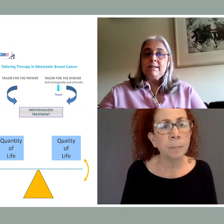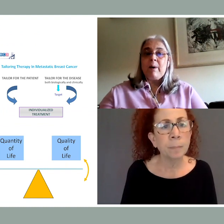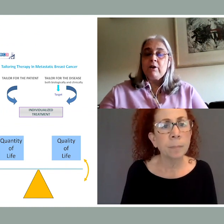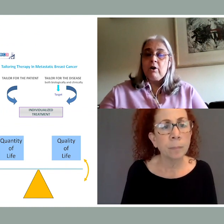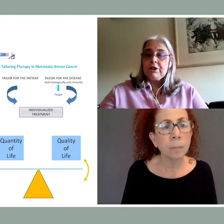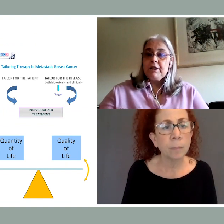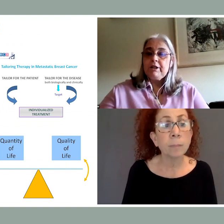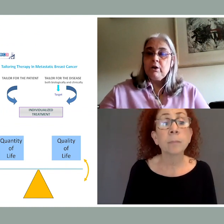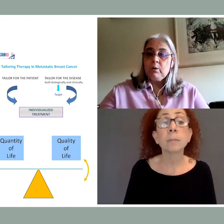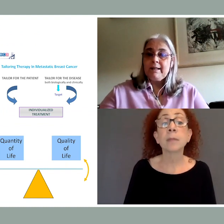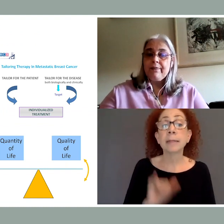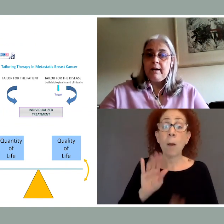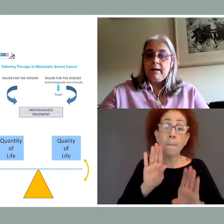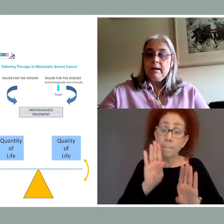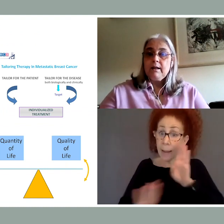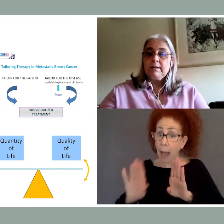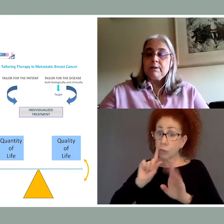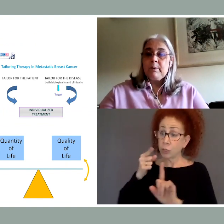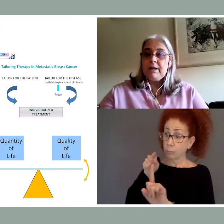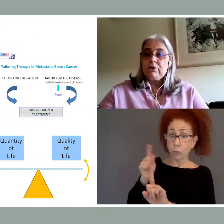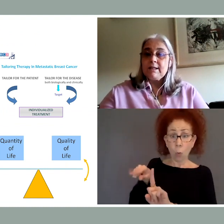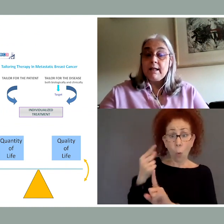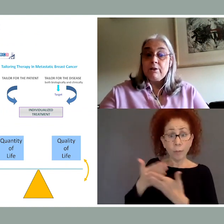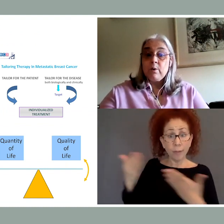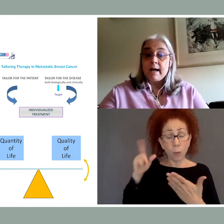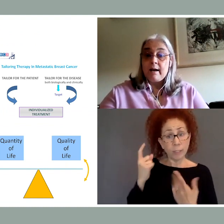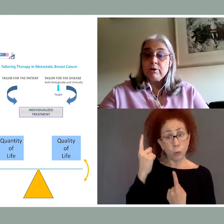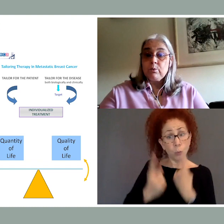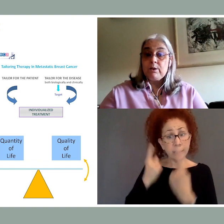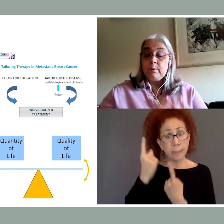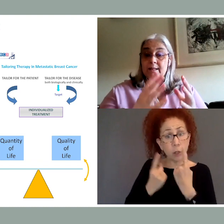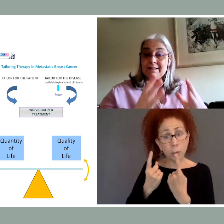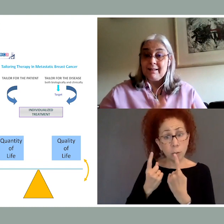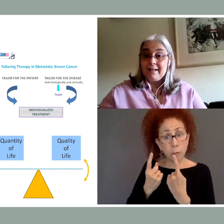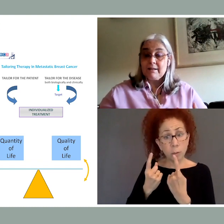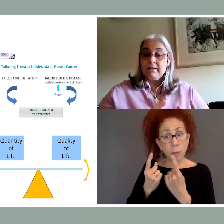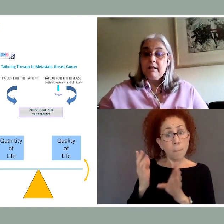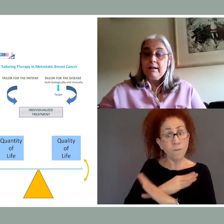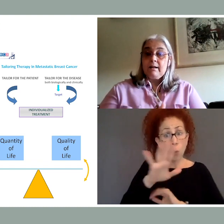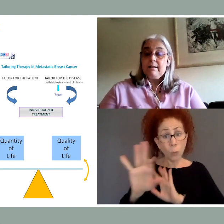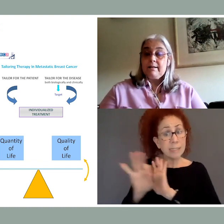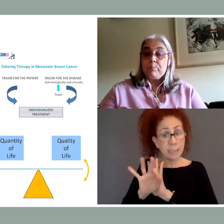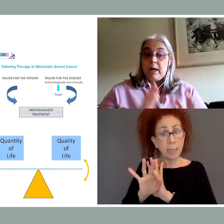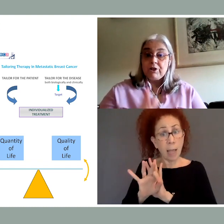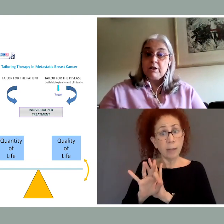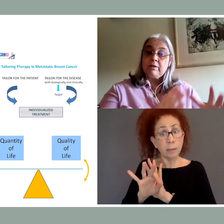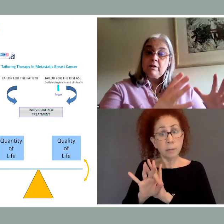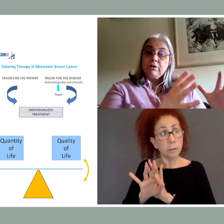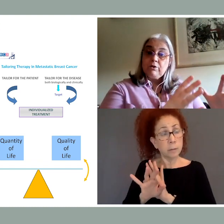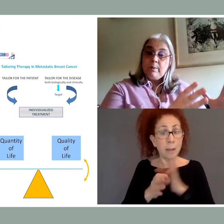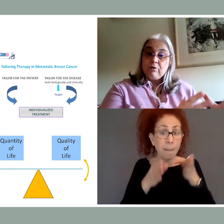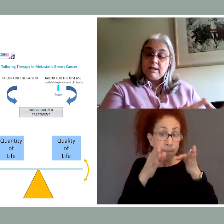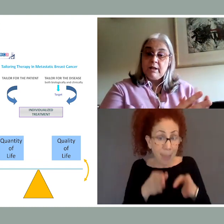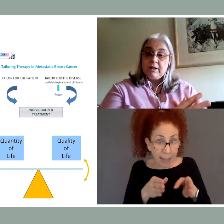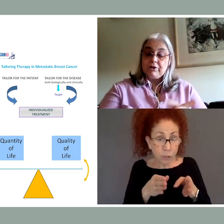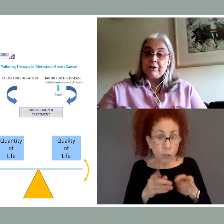Now, is biology the only thing that we need to take into account when we select the patient